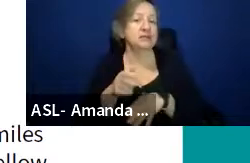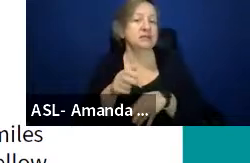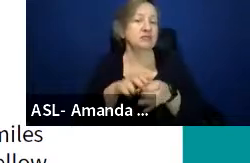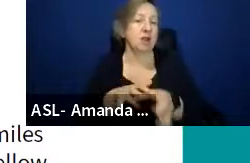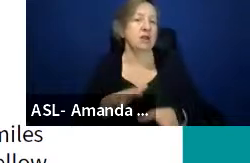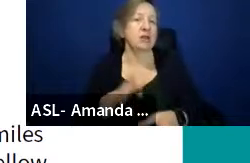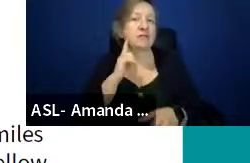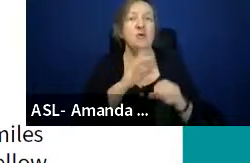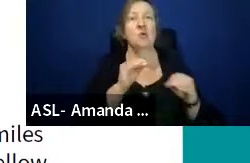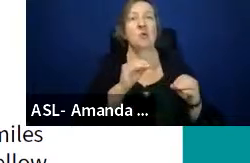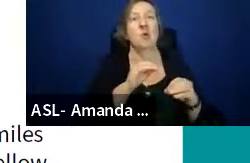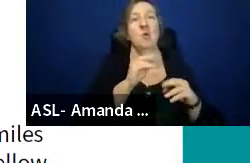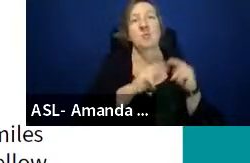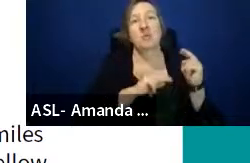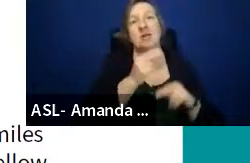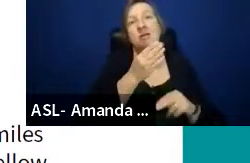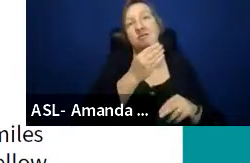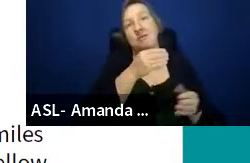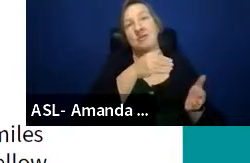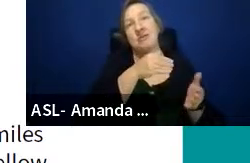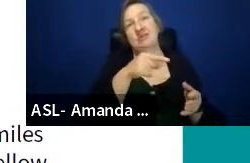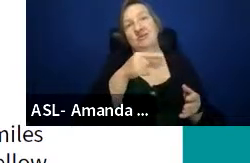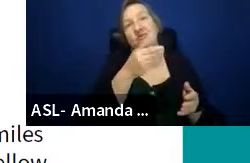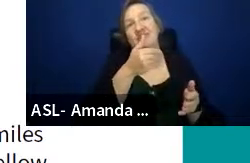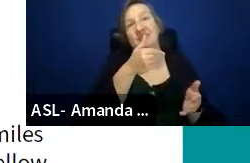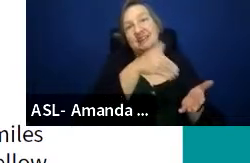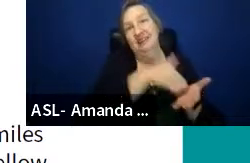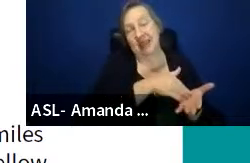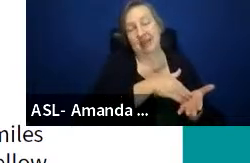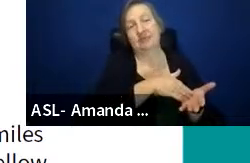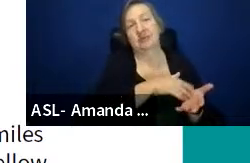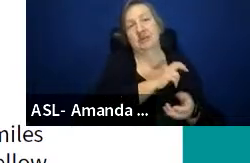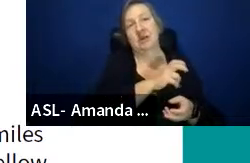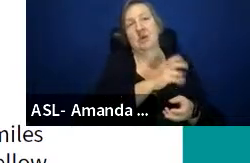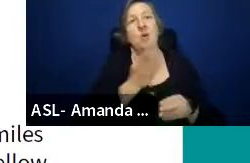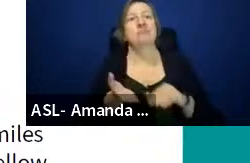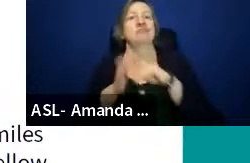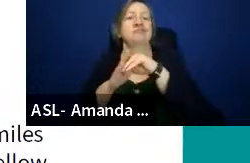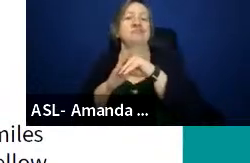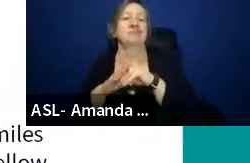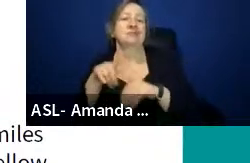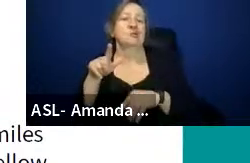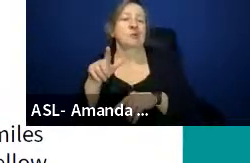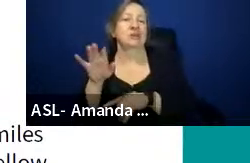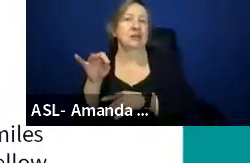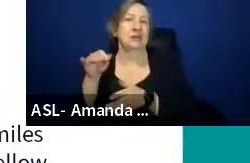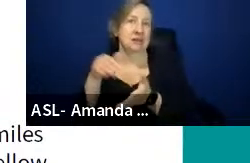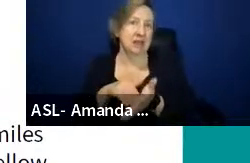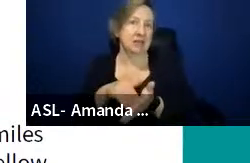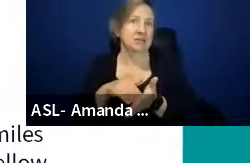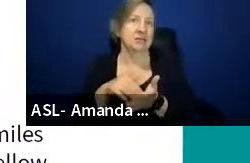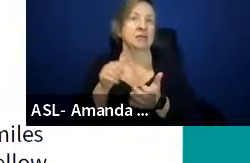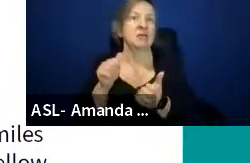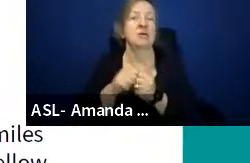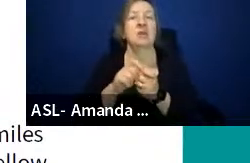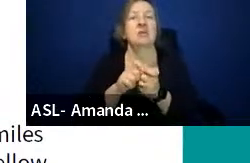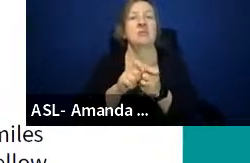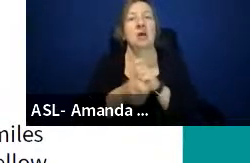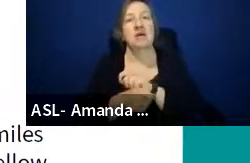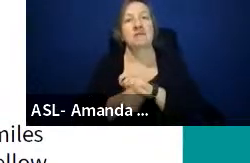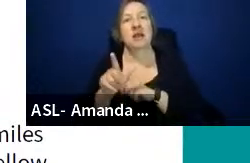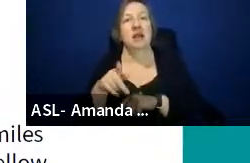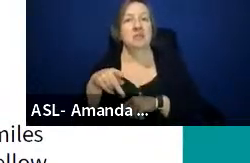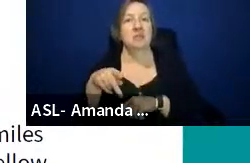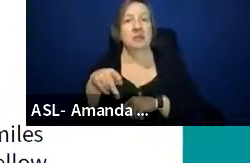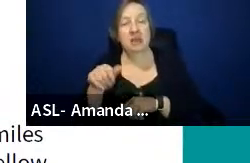builds, 14,000, almost 15,000 trips. It increases almost to 29,000 with the modified LPA. These new riders are being partnered